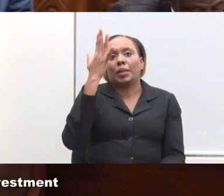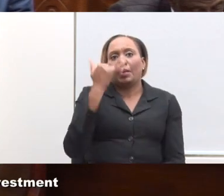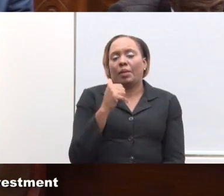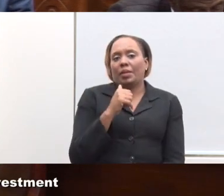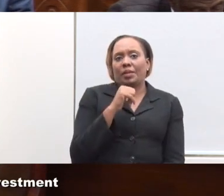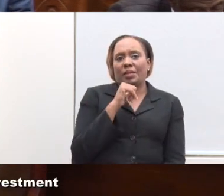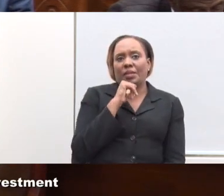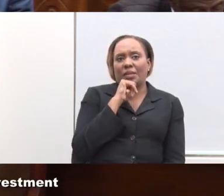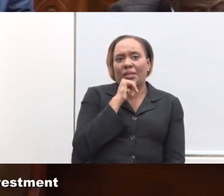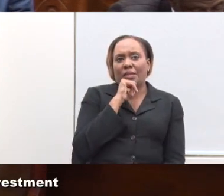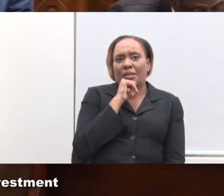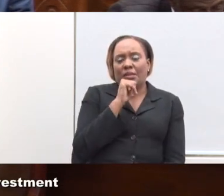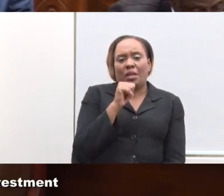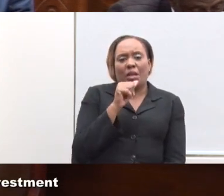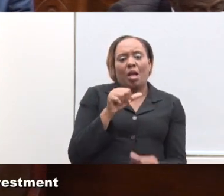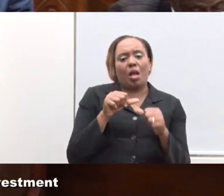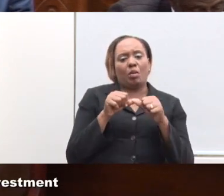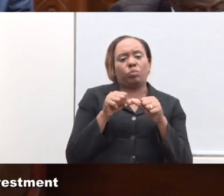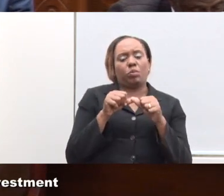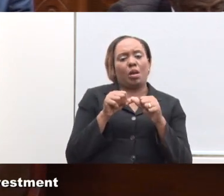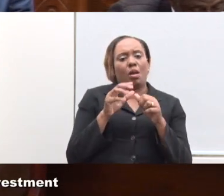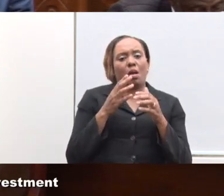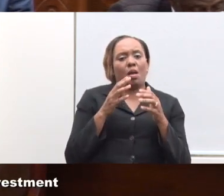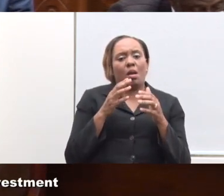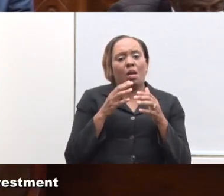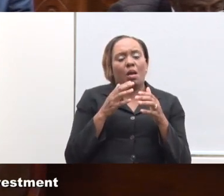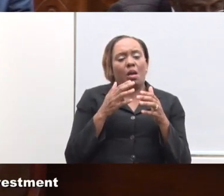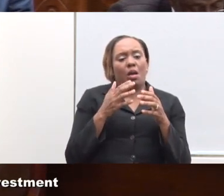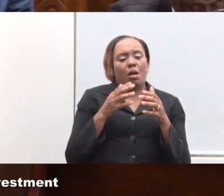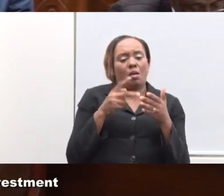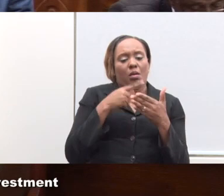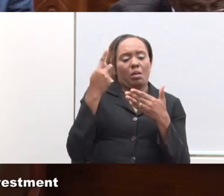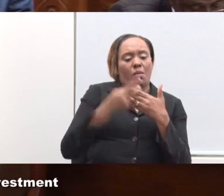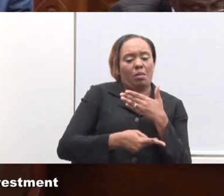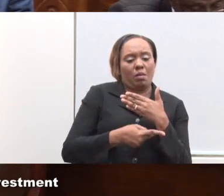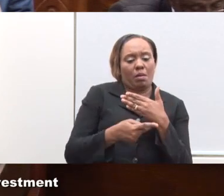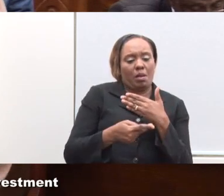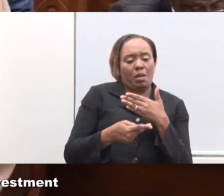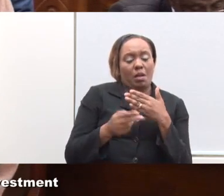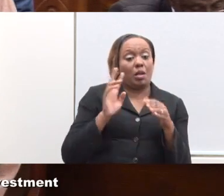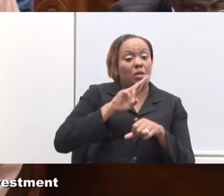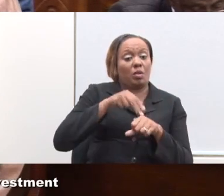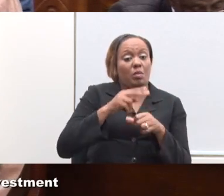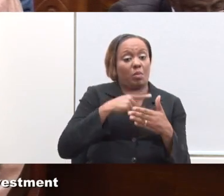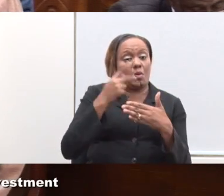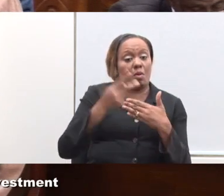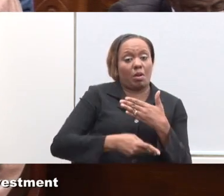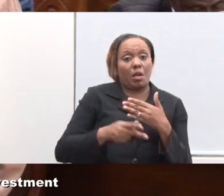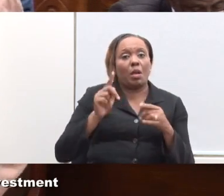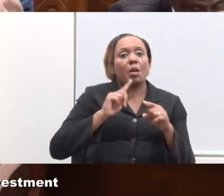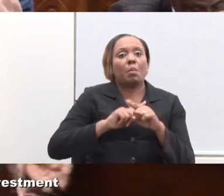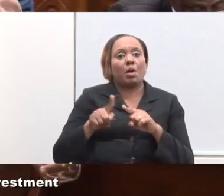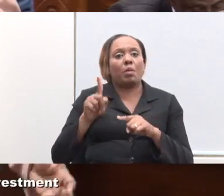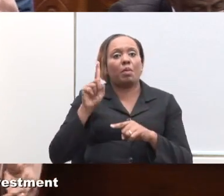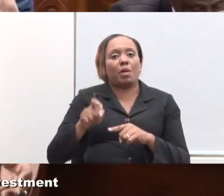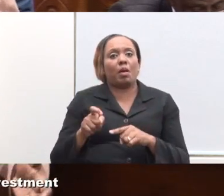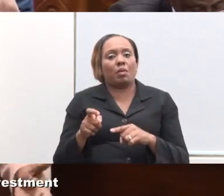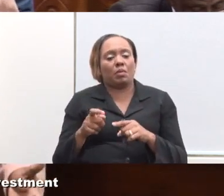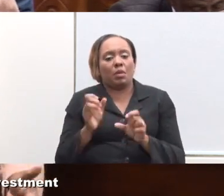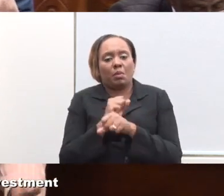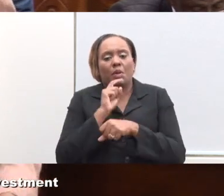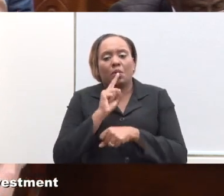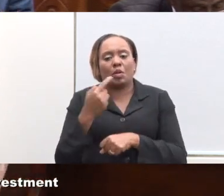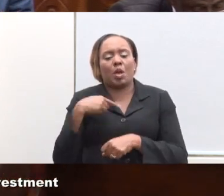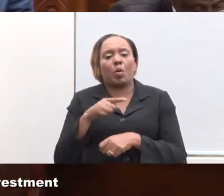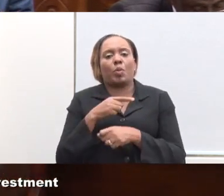a stabilization program, but a survival program because of what we are facing. And what have the banks,